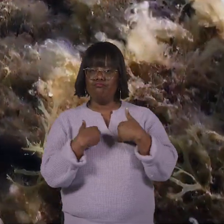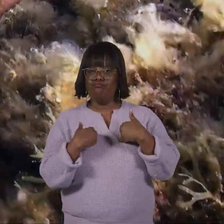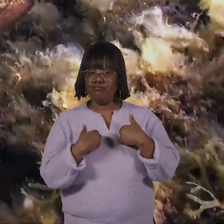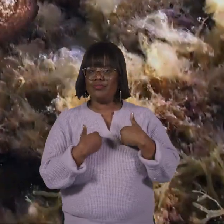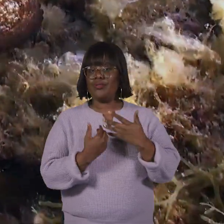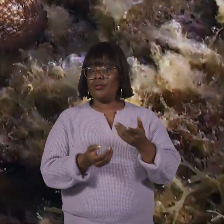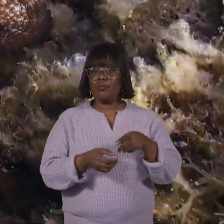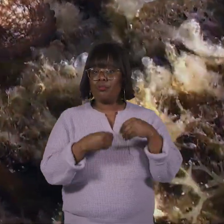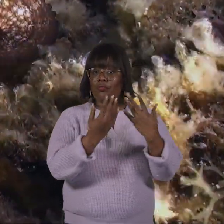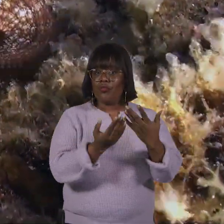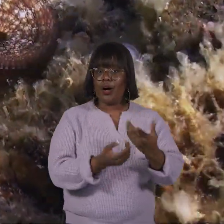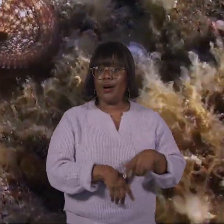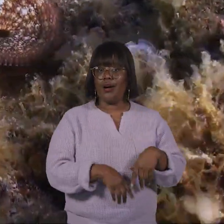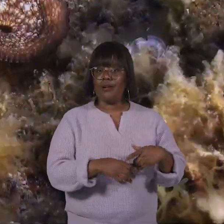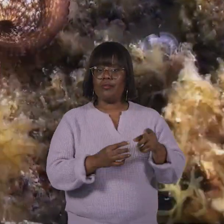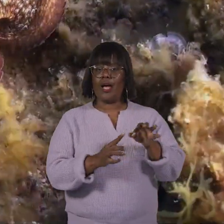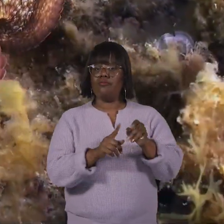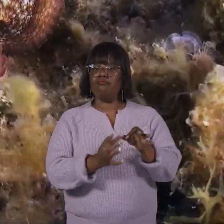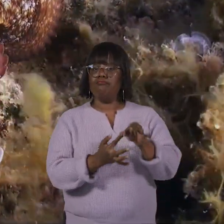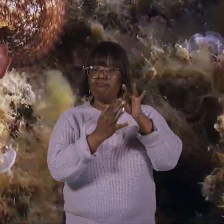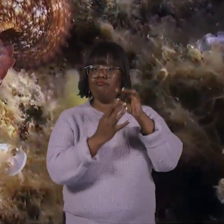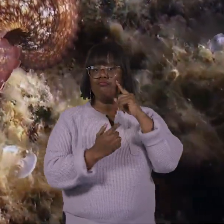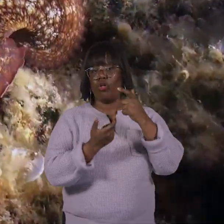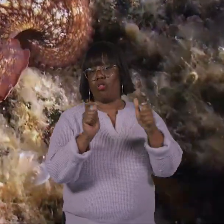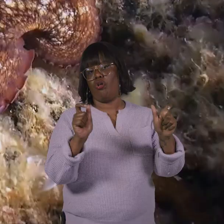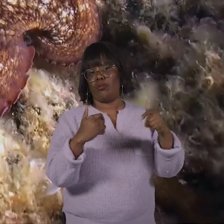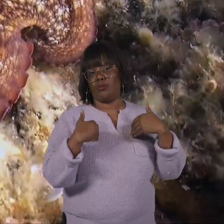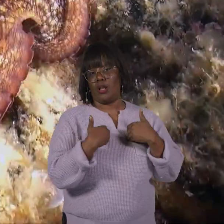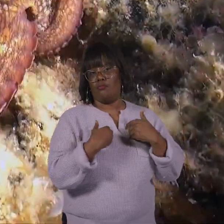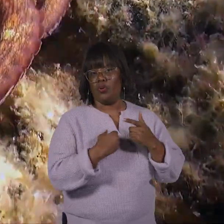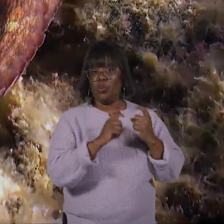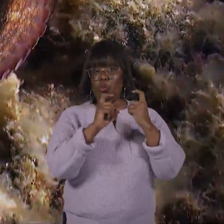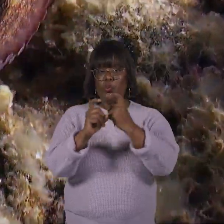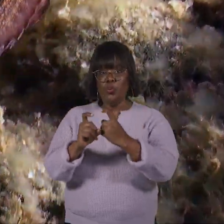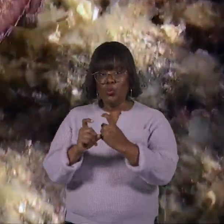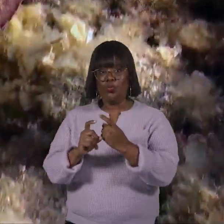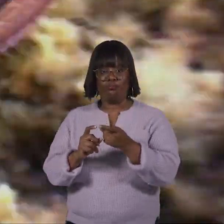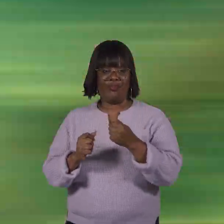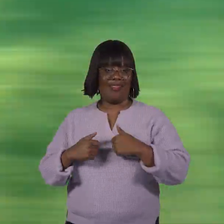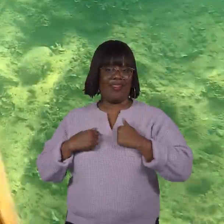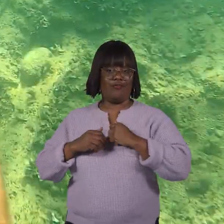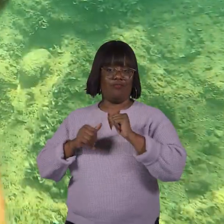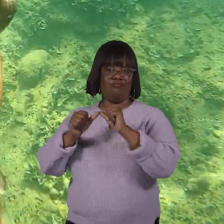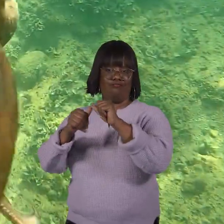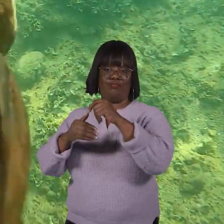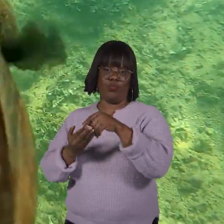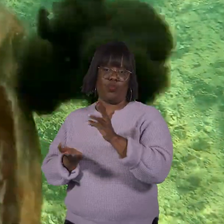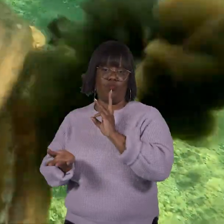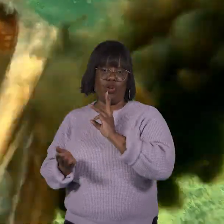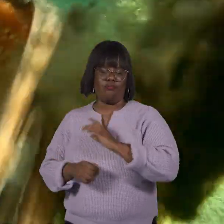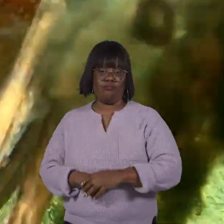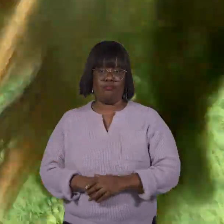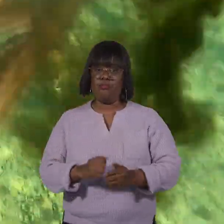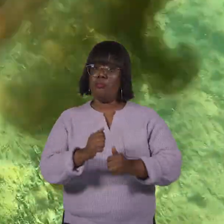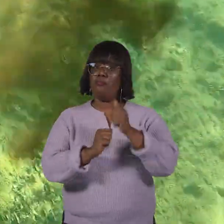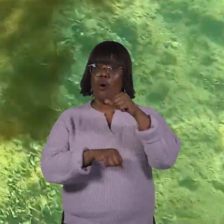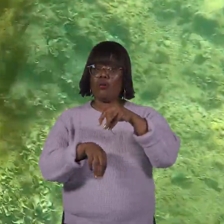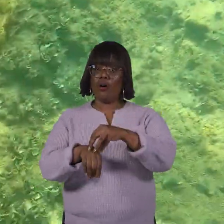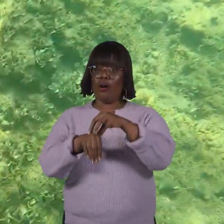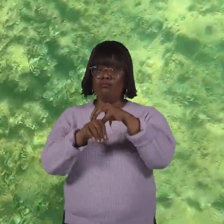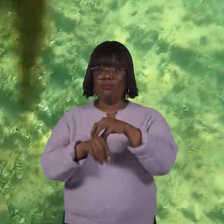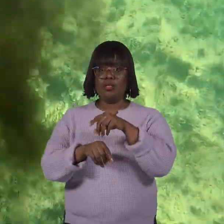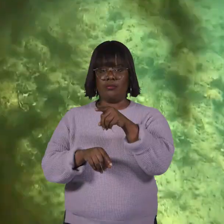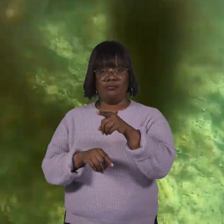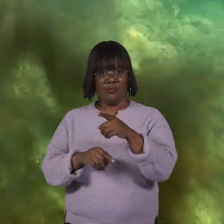as a food source for larger predators, contributing to the intricate web of life in the ocean. Most octopus species are not